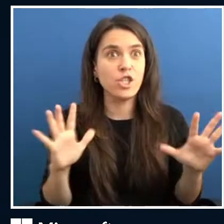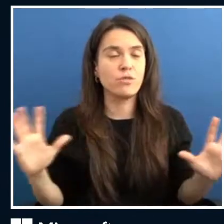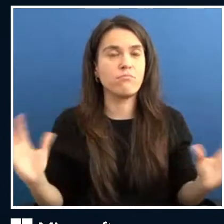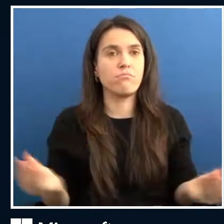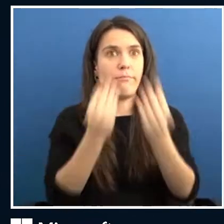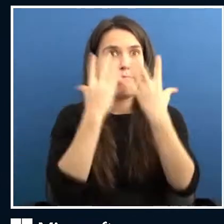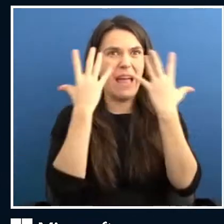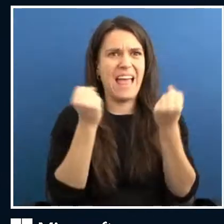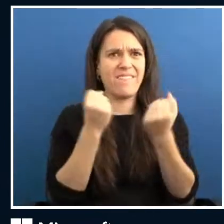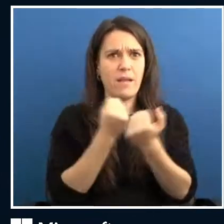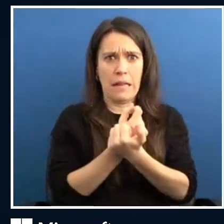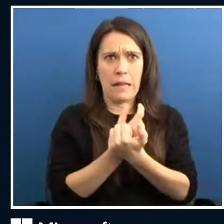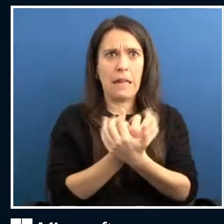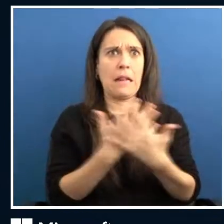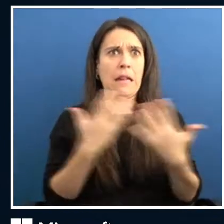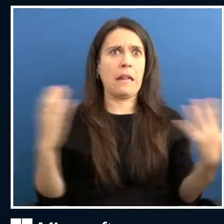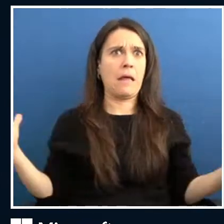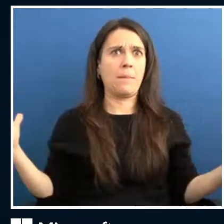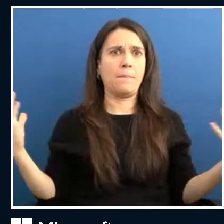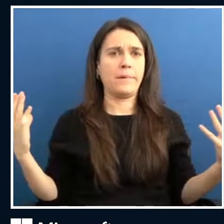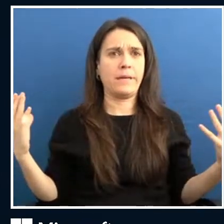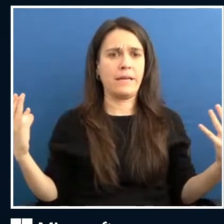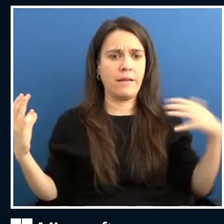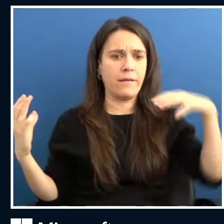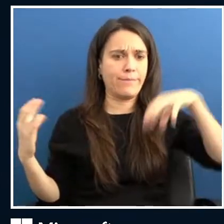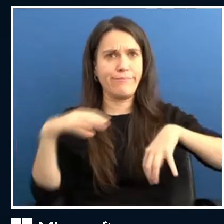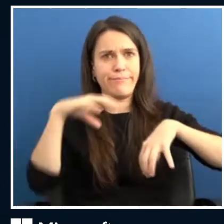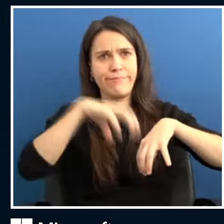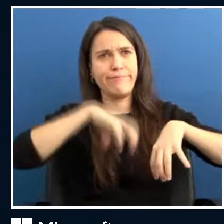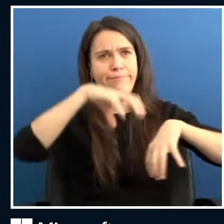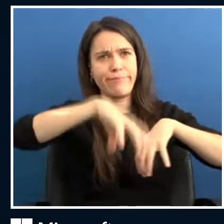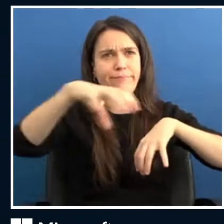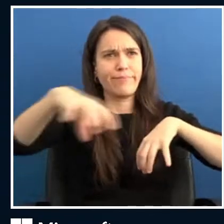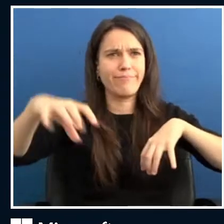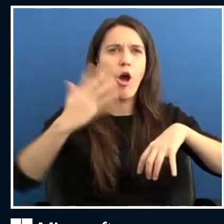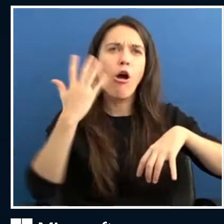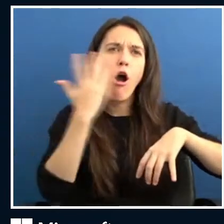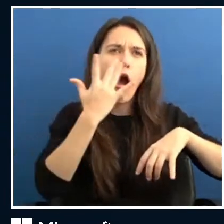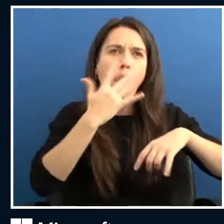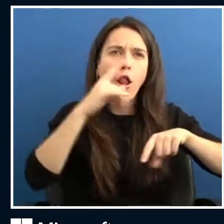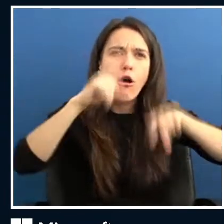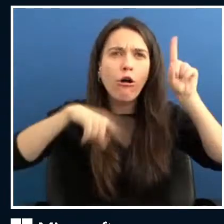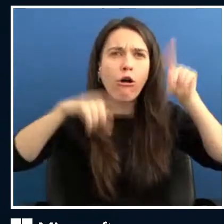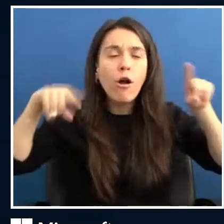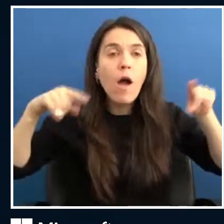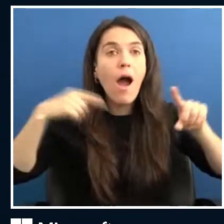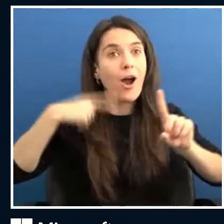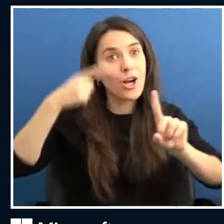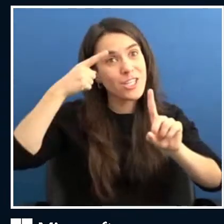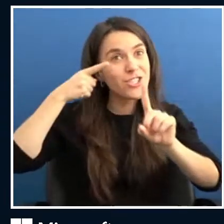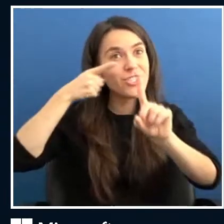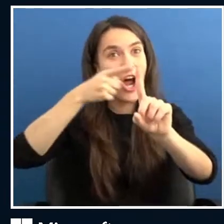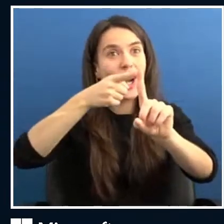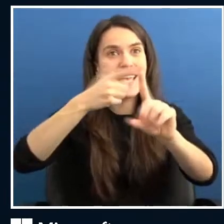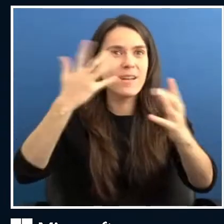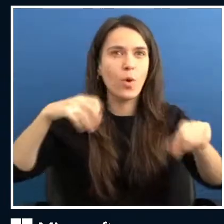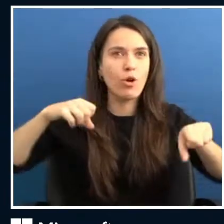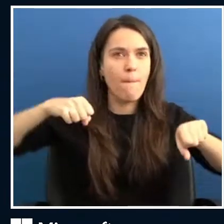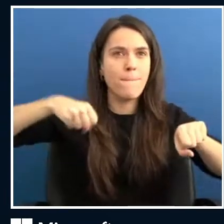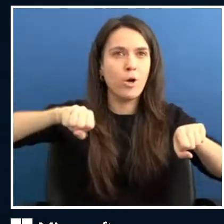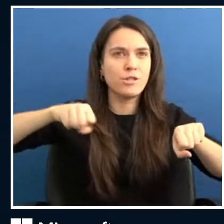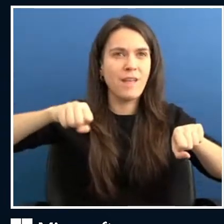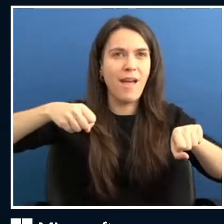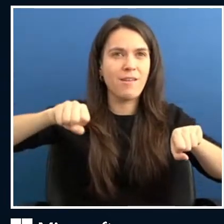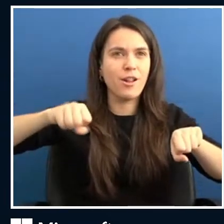of classifications, amongst which our target object, that is a motorcycle, is one of